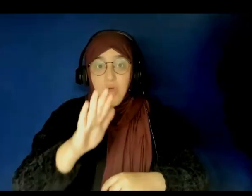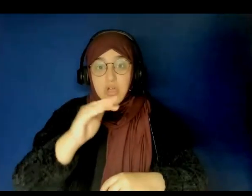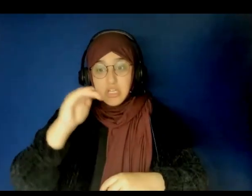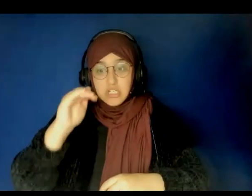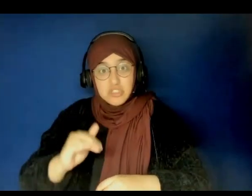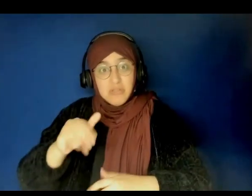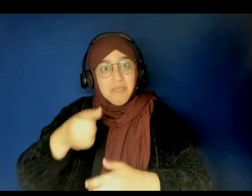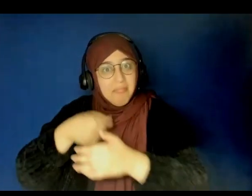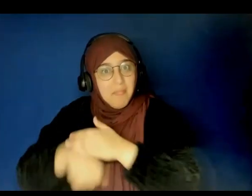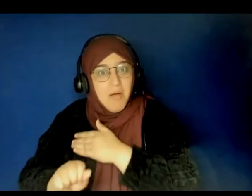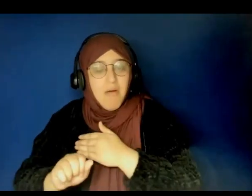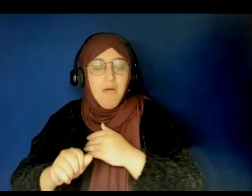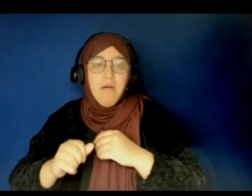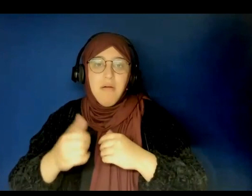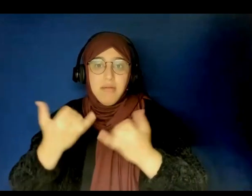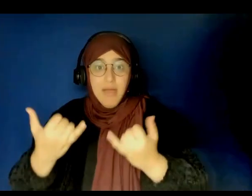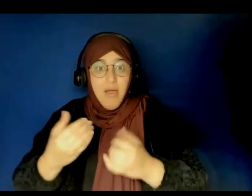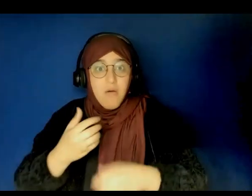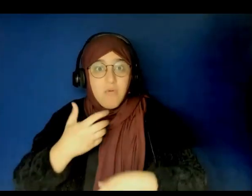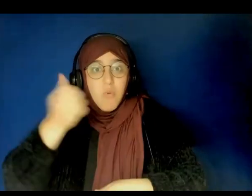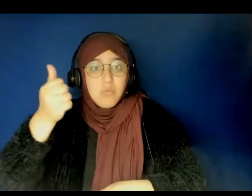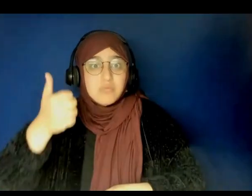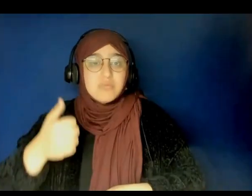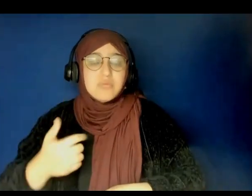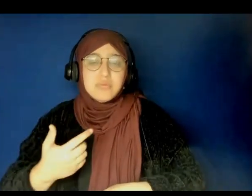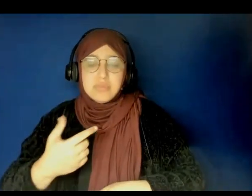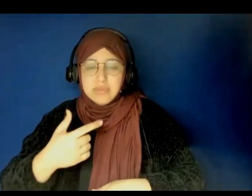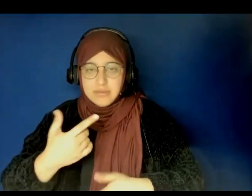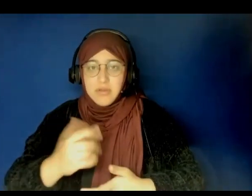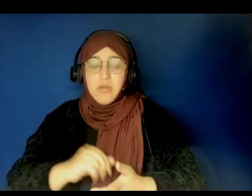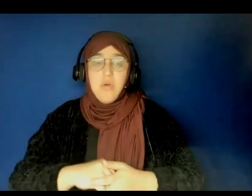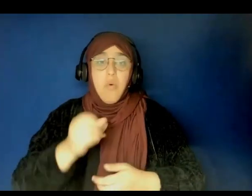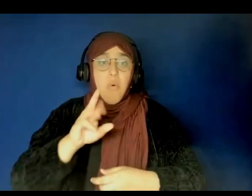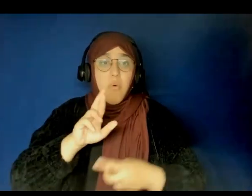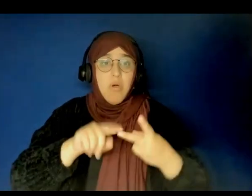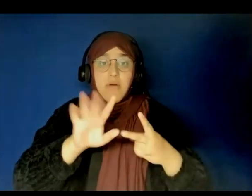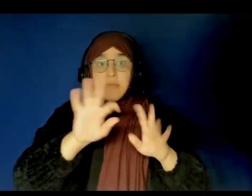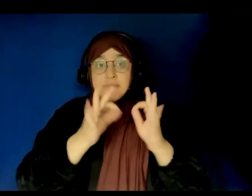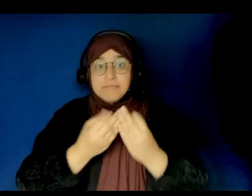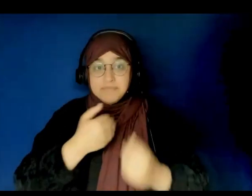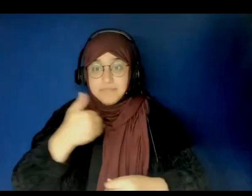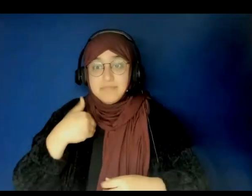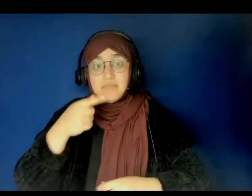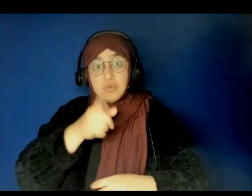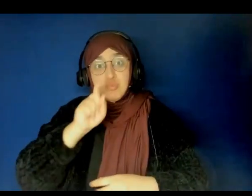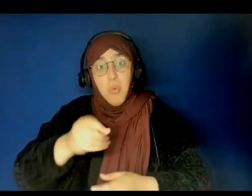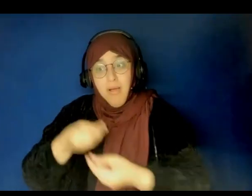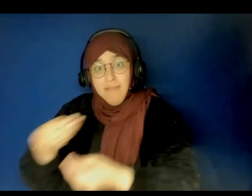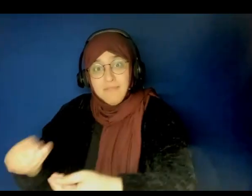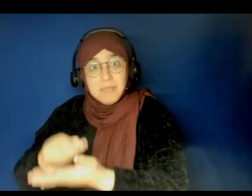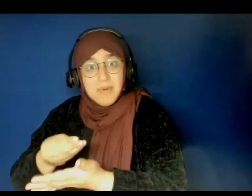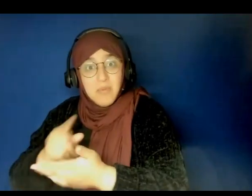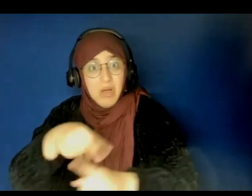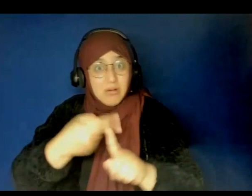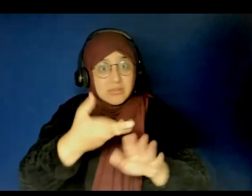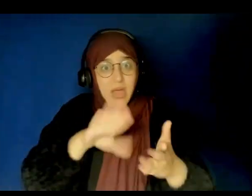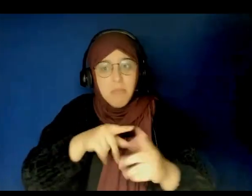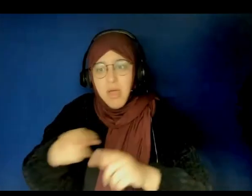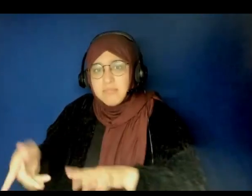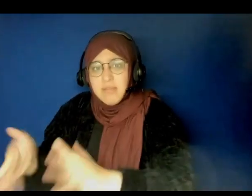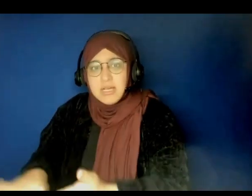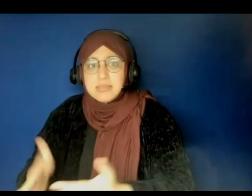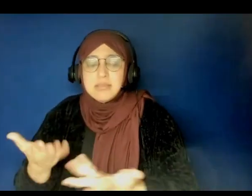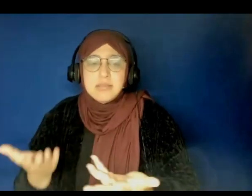you have family members who were to inherit from you and they've passed away. What we did with my wasiya is we tried